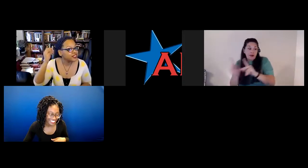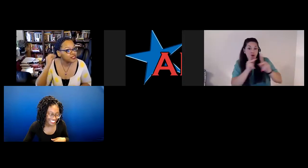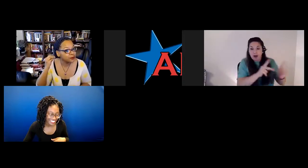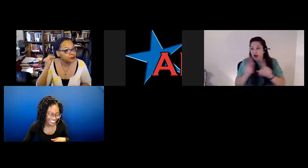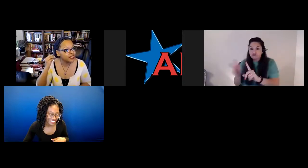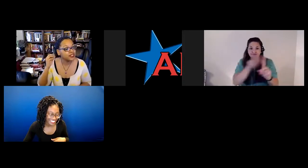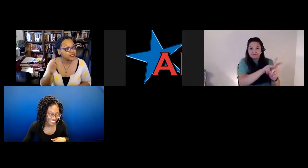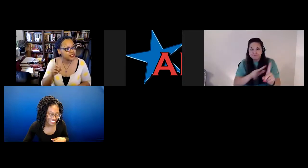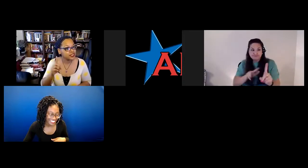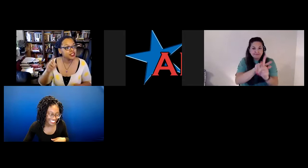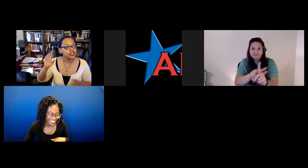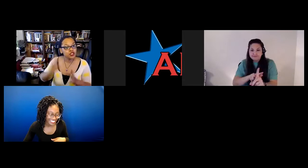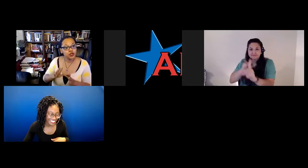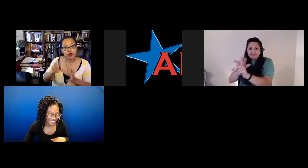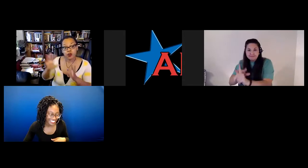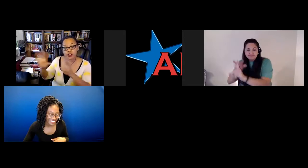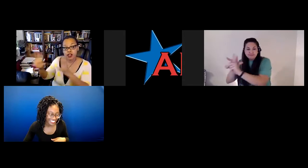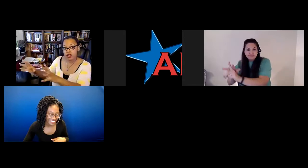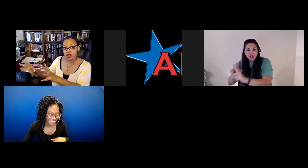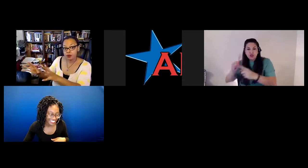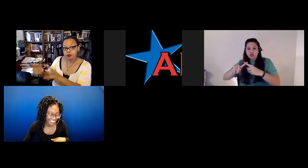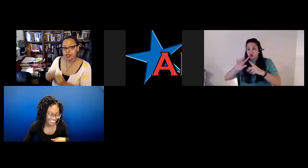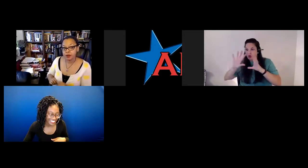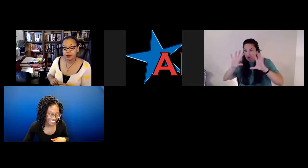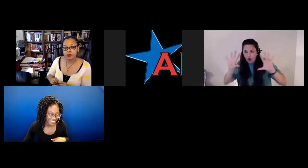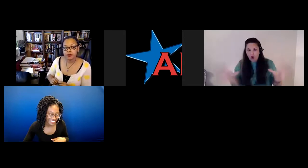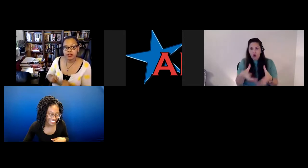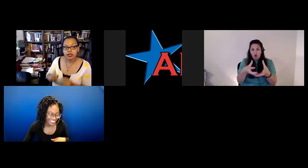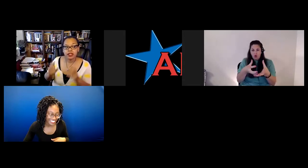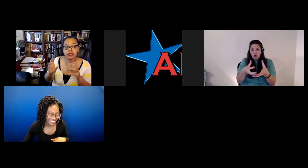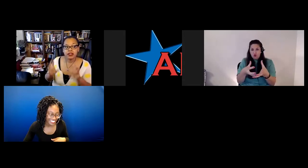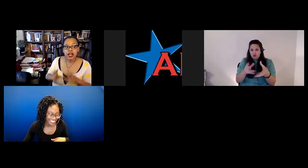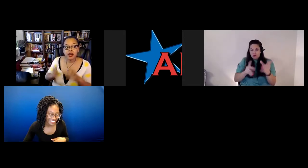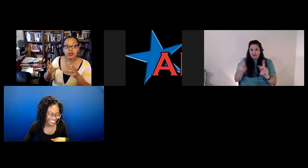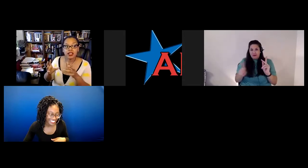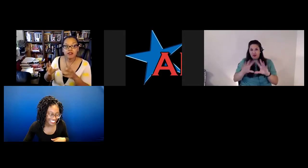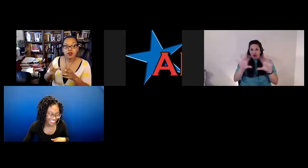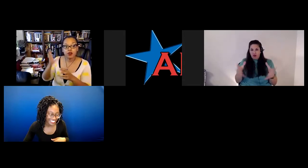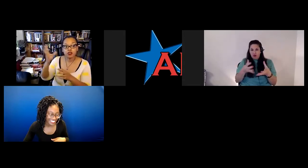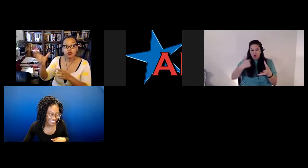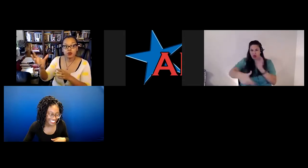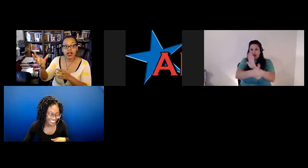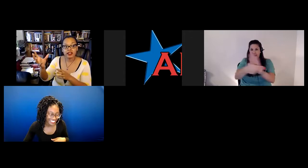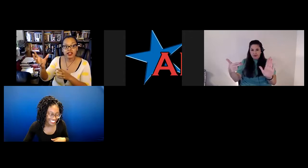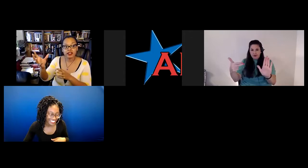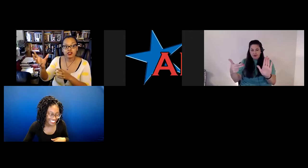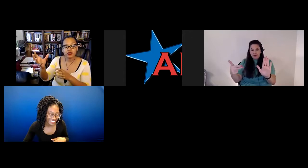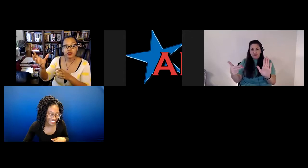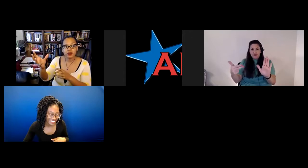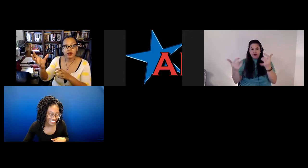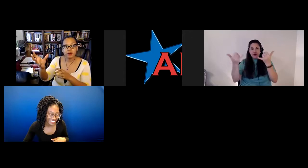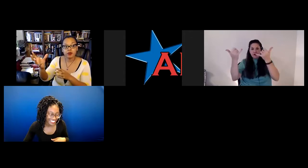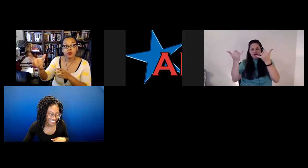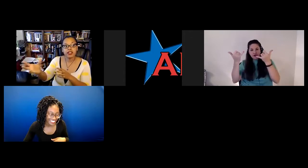unconsciously or subconsciously, to an entire group of people. Now we have also added that